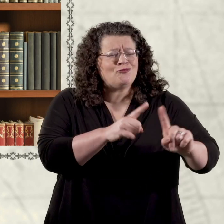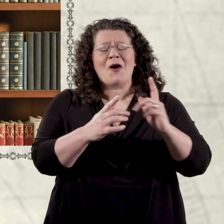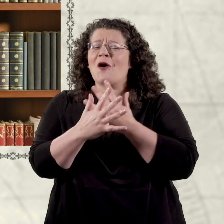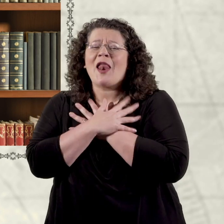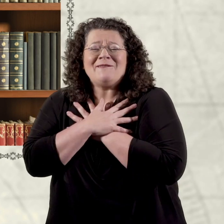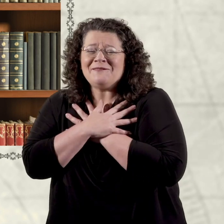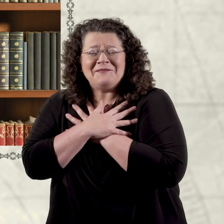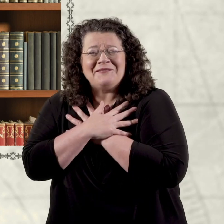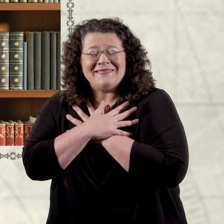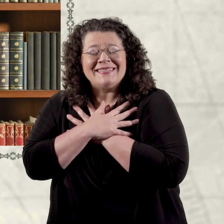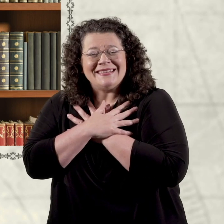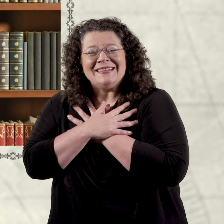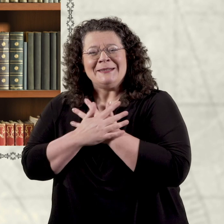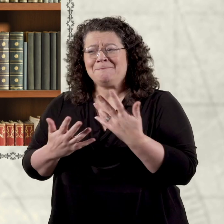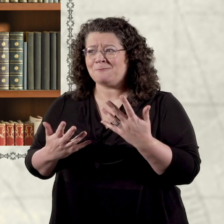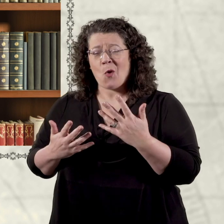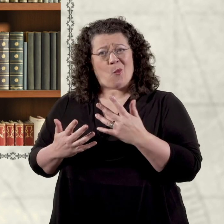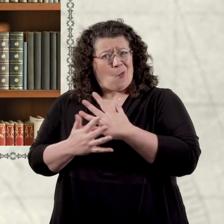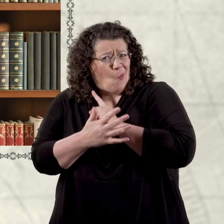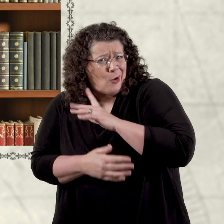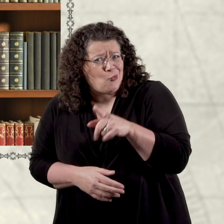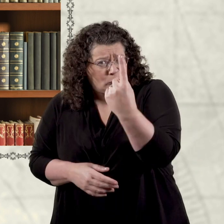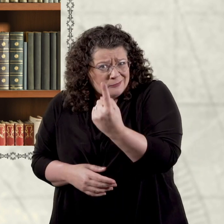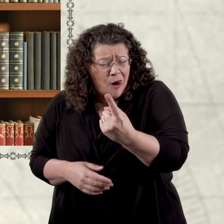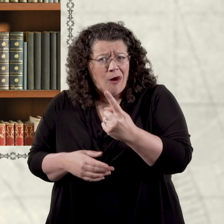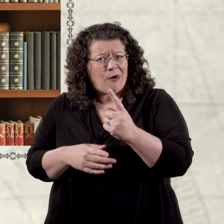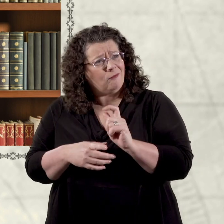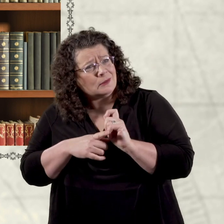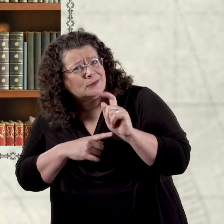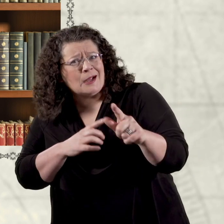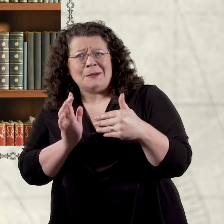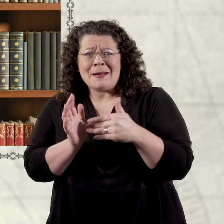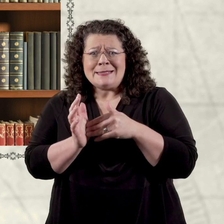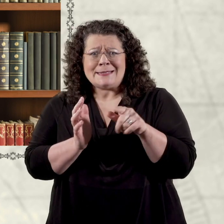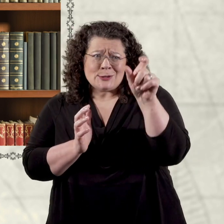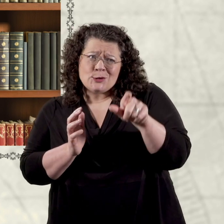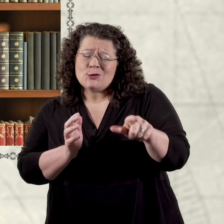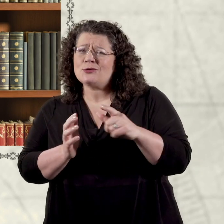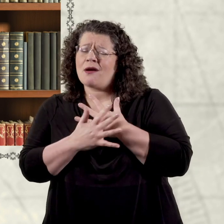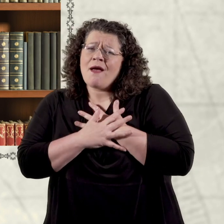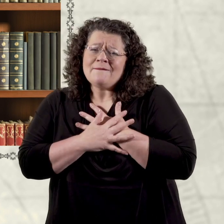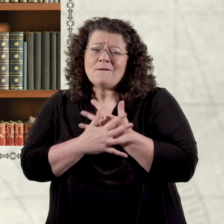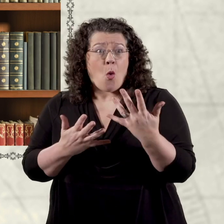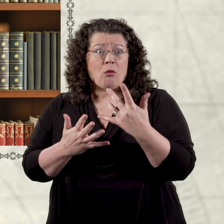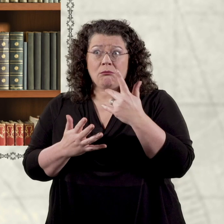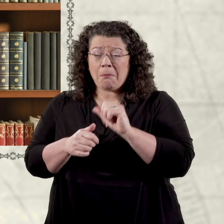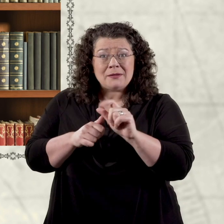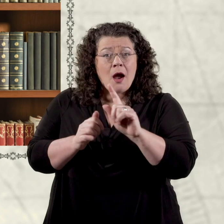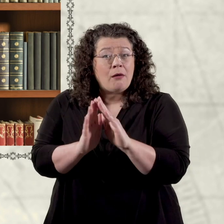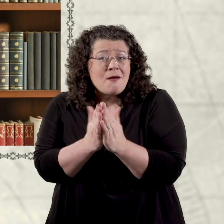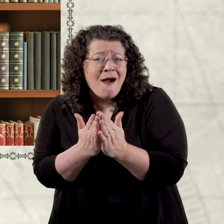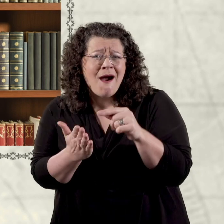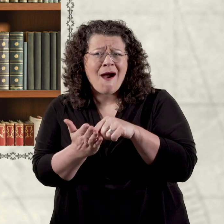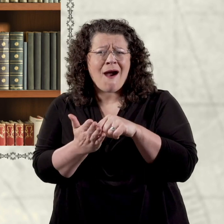love. So why not send a message to someone you love? Or better still, a card. A card is always